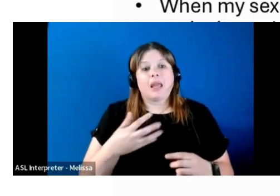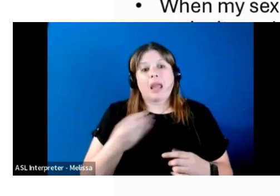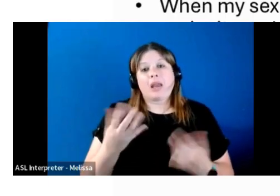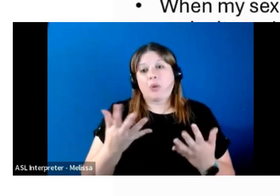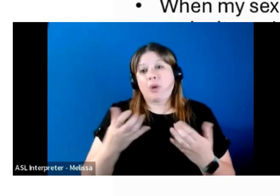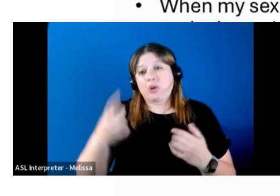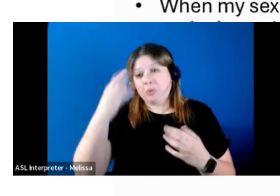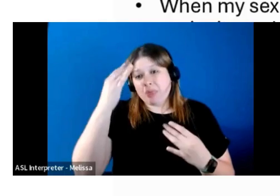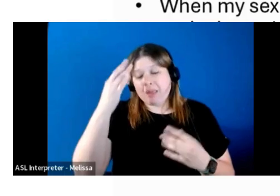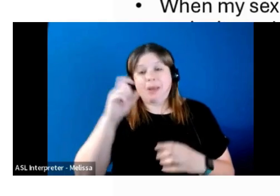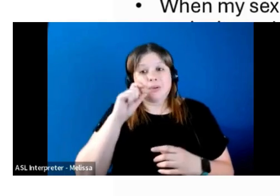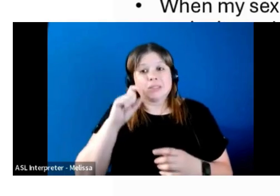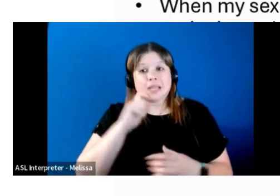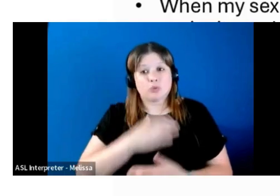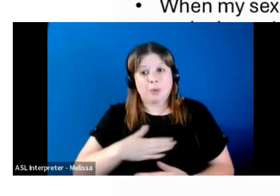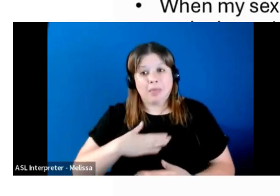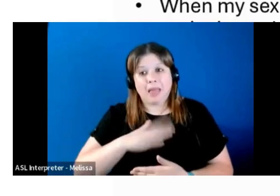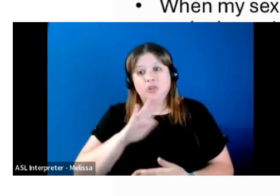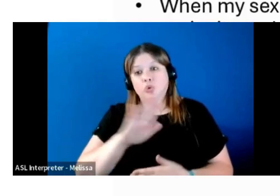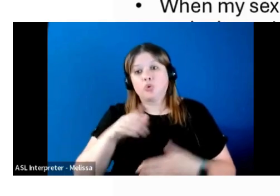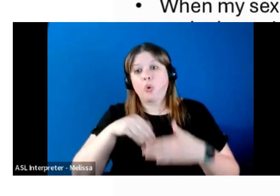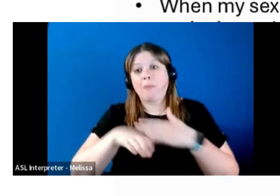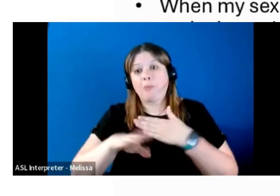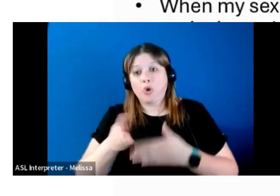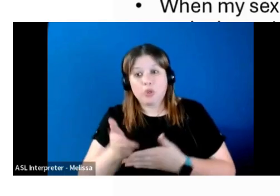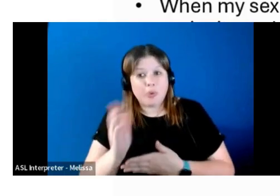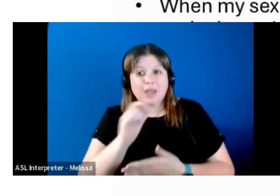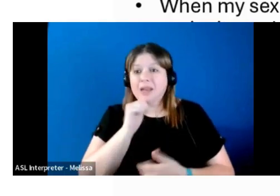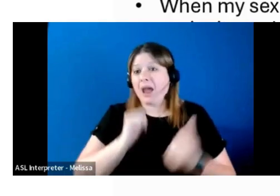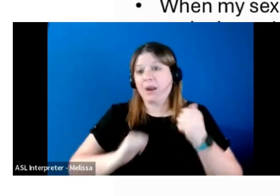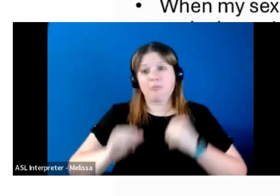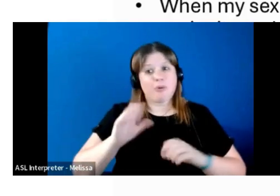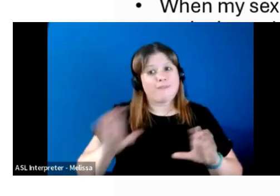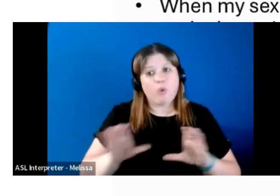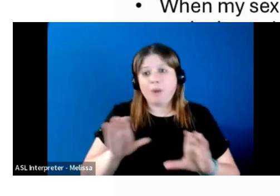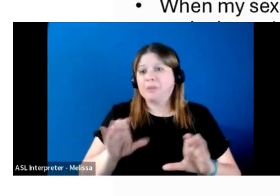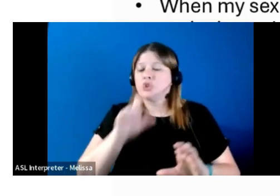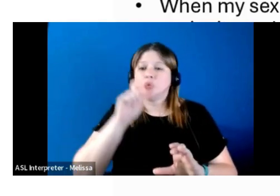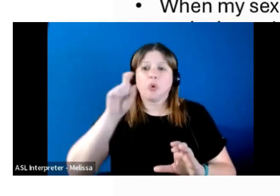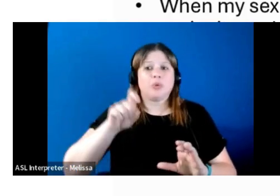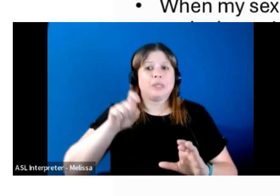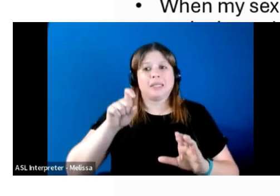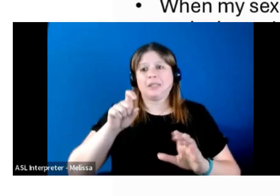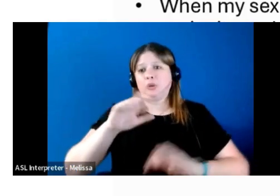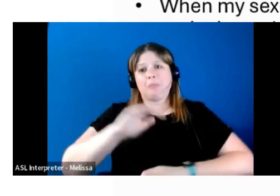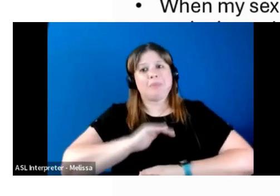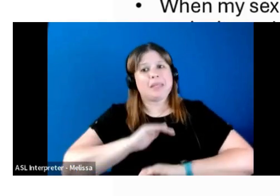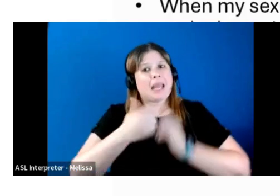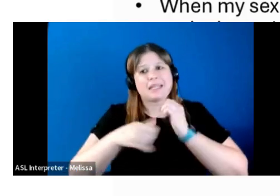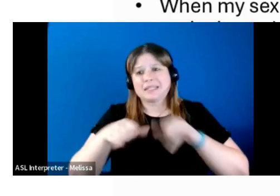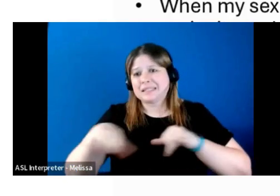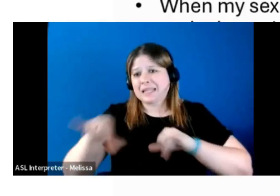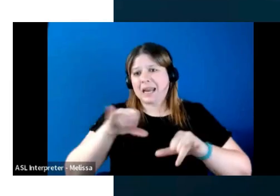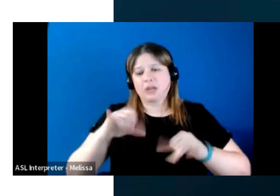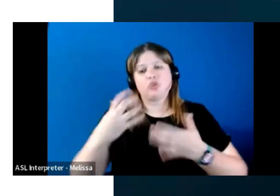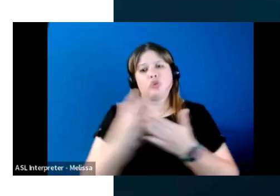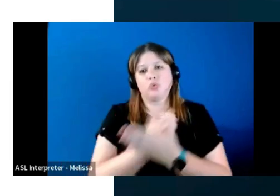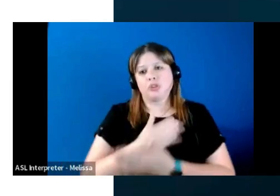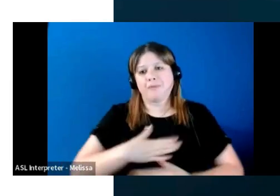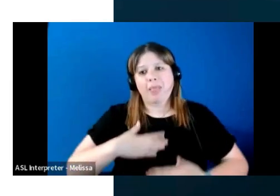your birthright, not a performance. You don't have to meet any standard to be deserving of pleasure or